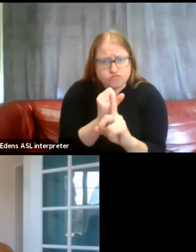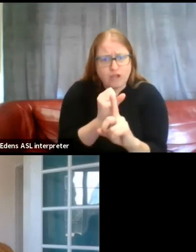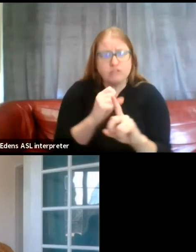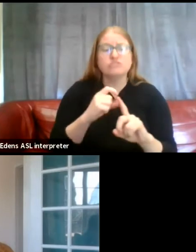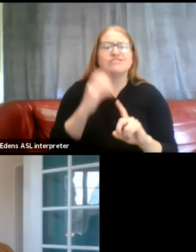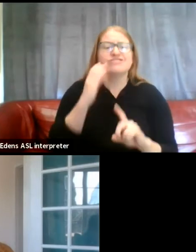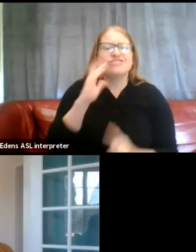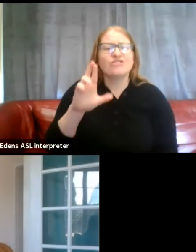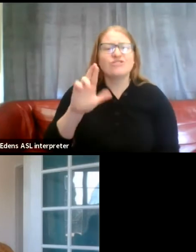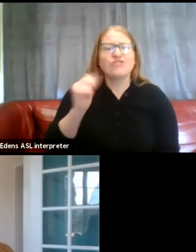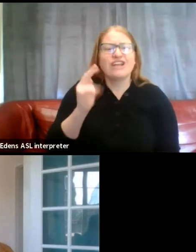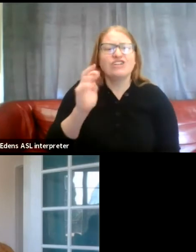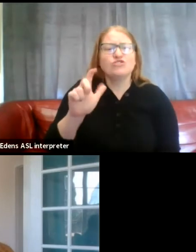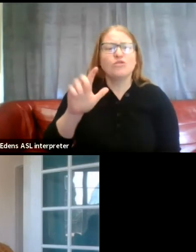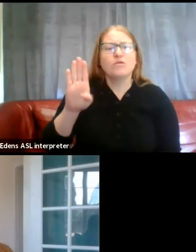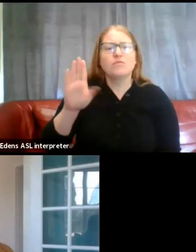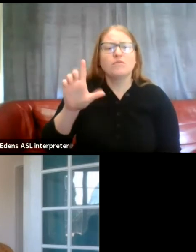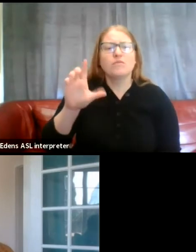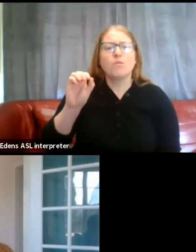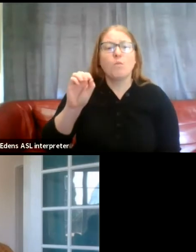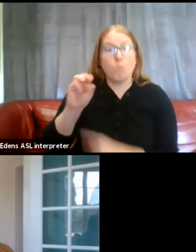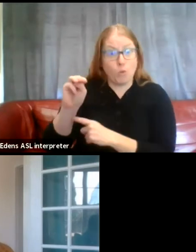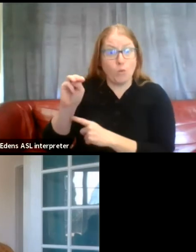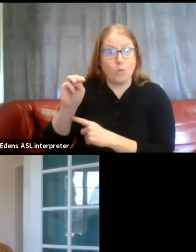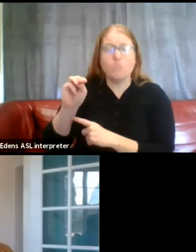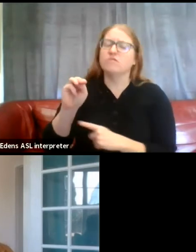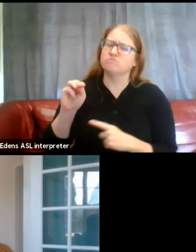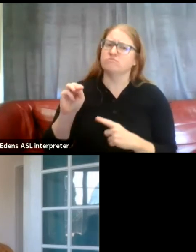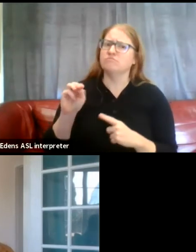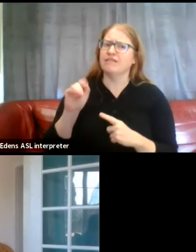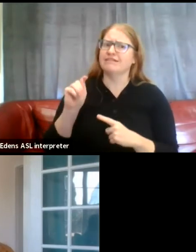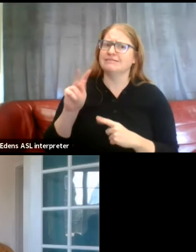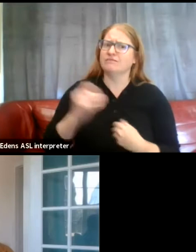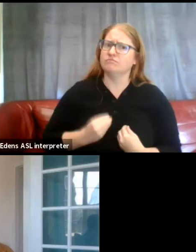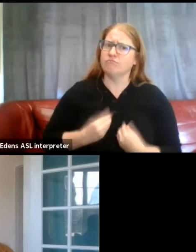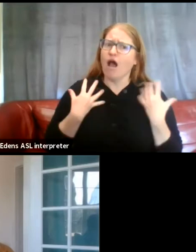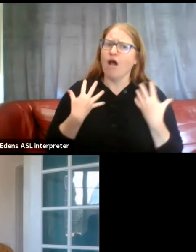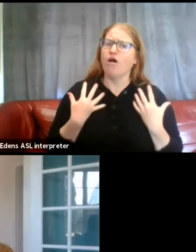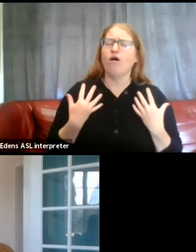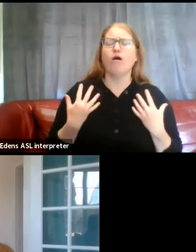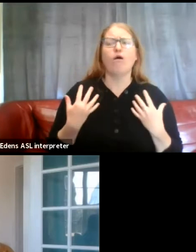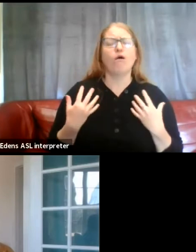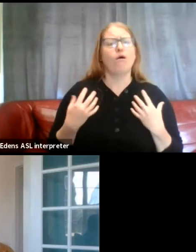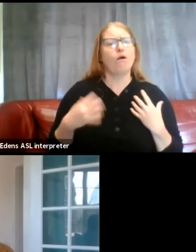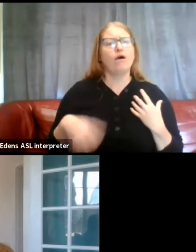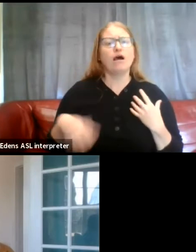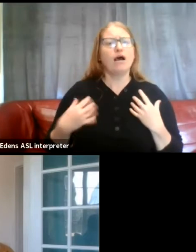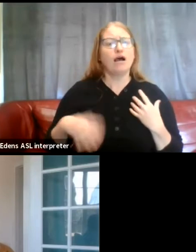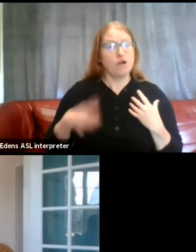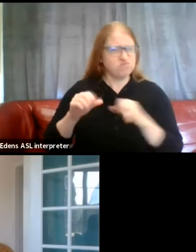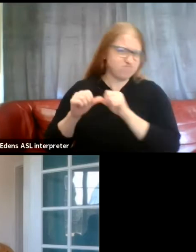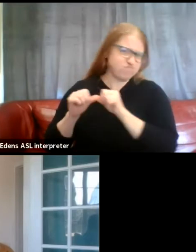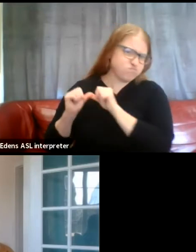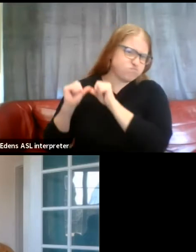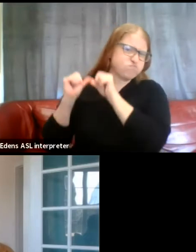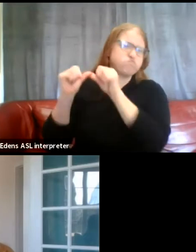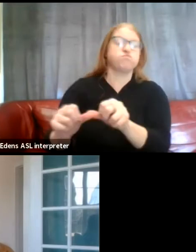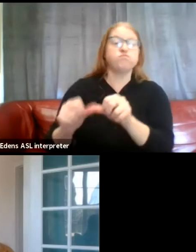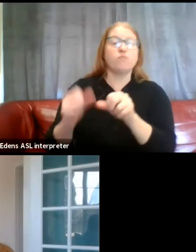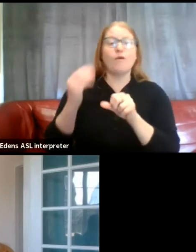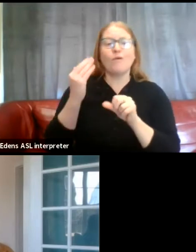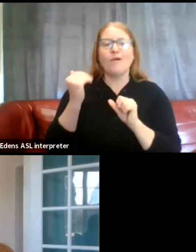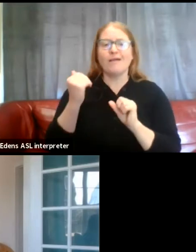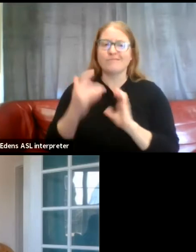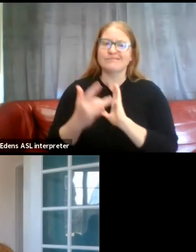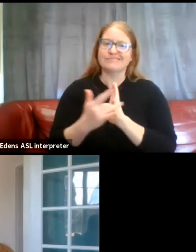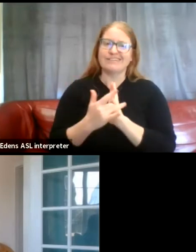Rachel Bloom, that show is an inspiring show and a great show. And it will sort of last forever because the technology has